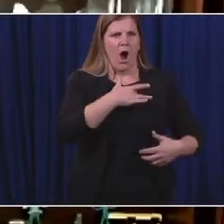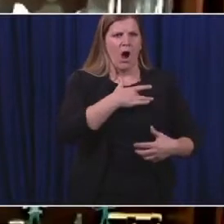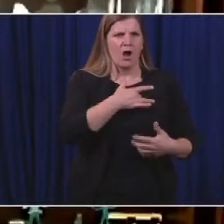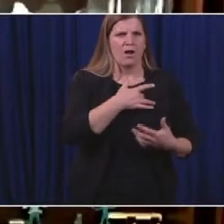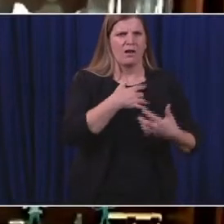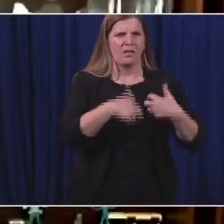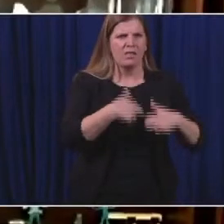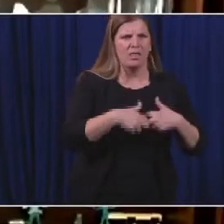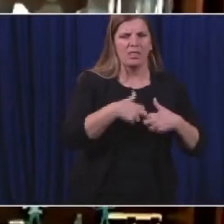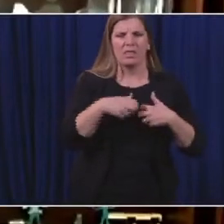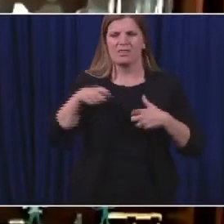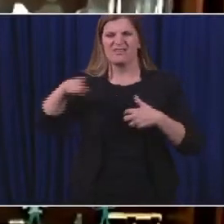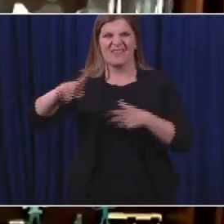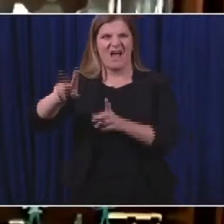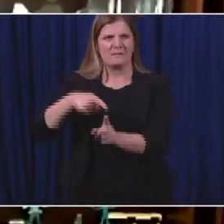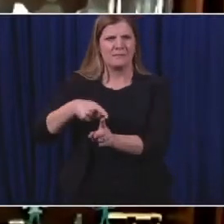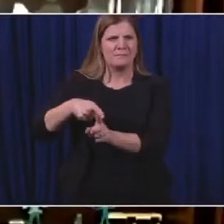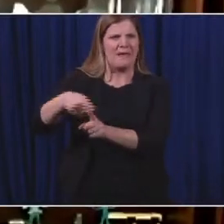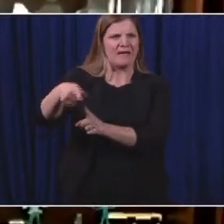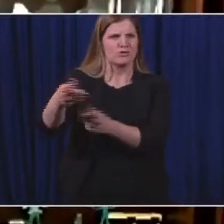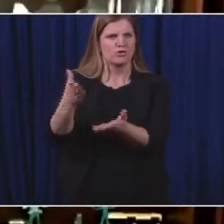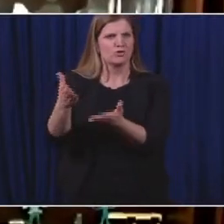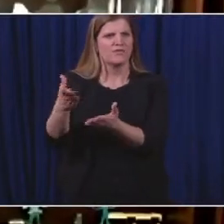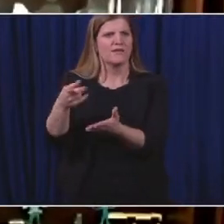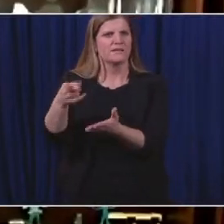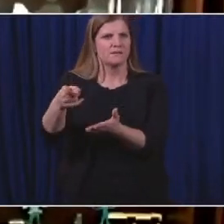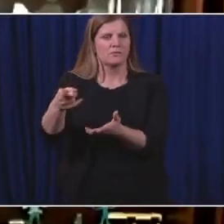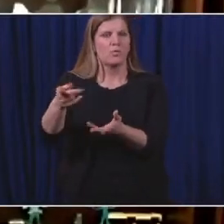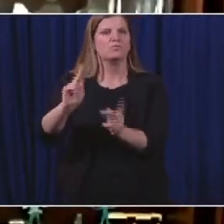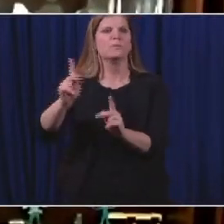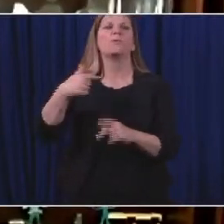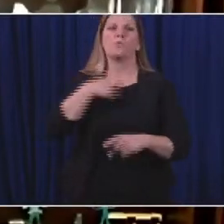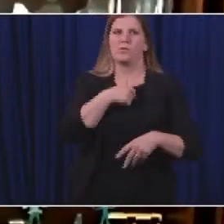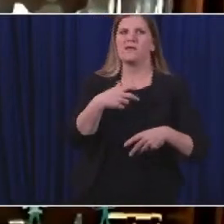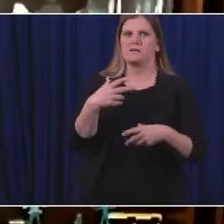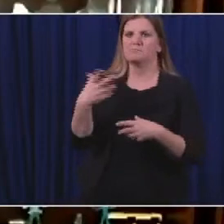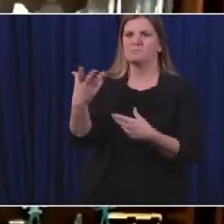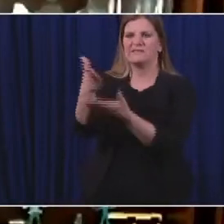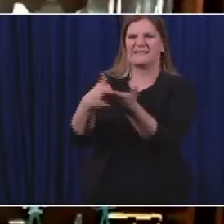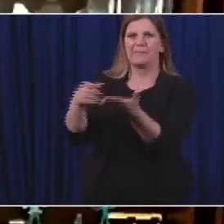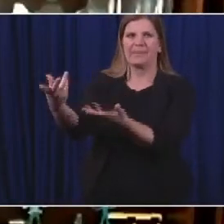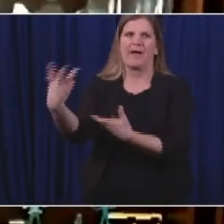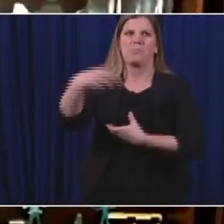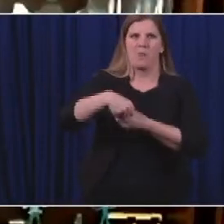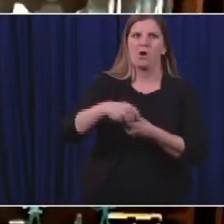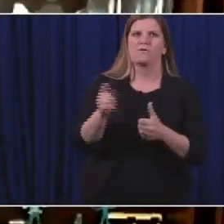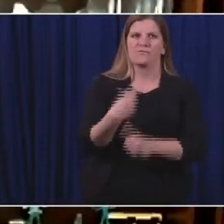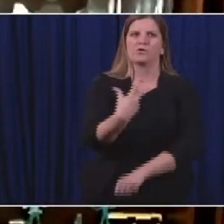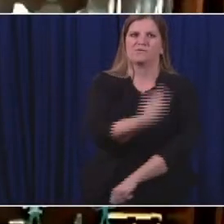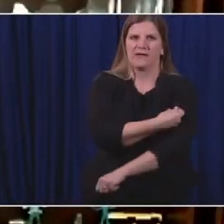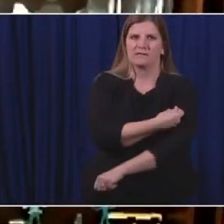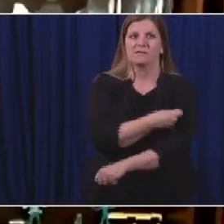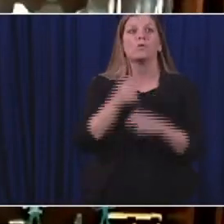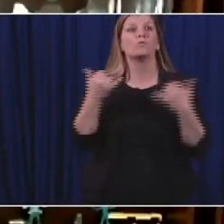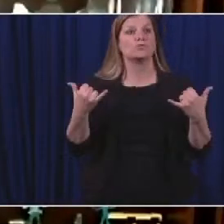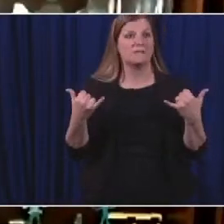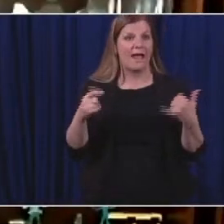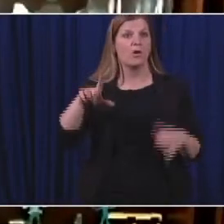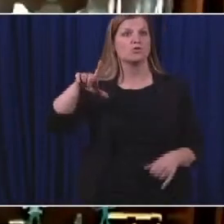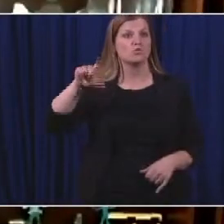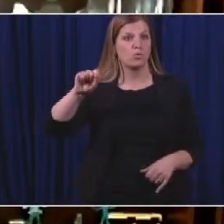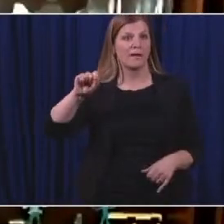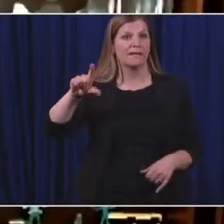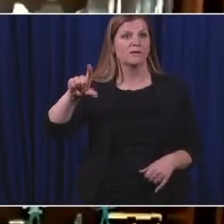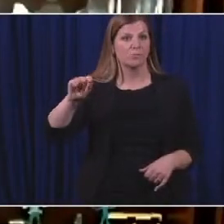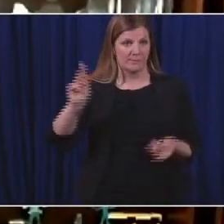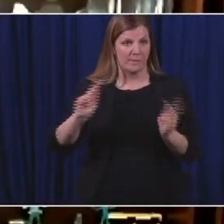first wave of individuals that got vaccinated this morning, they were part of that. So we were able to vaccinate 20 individuals. We're really very